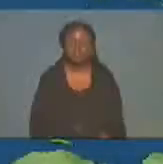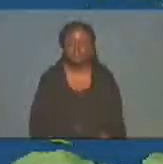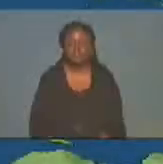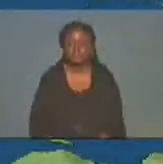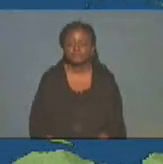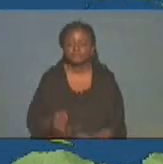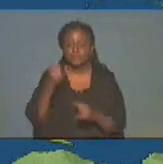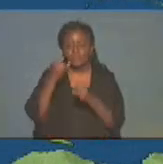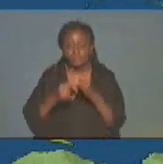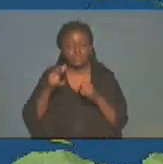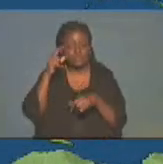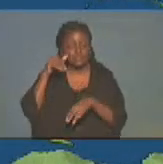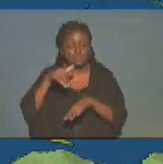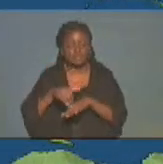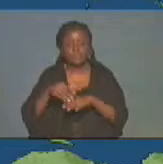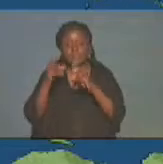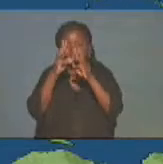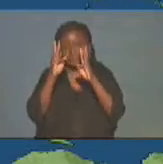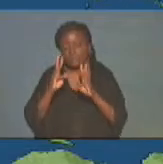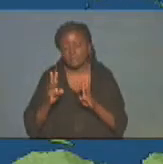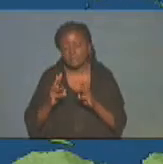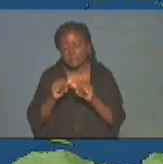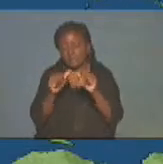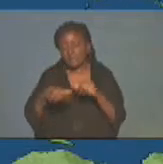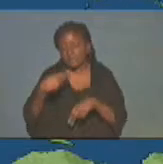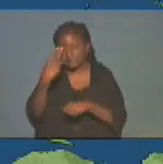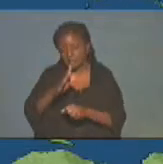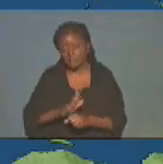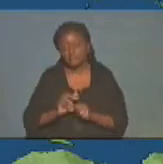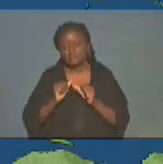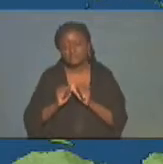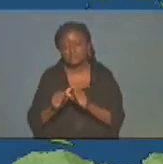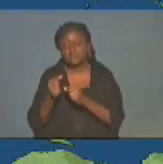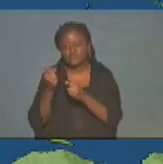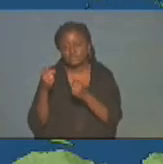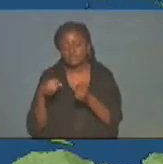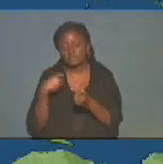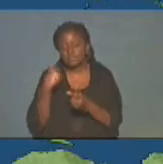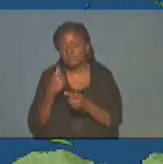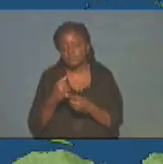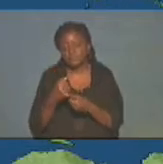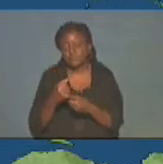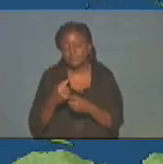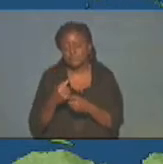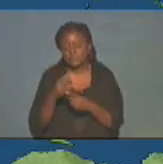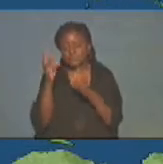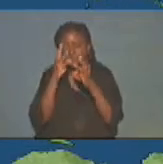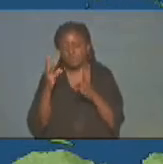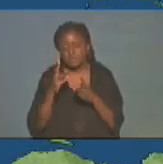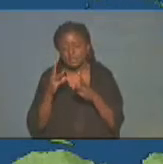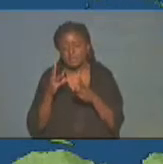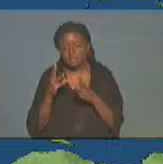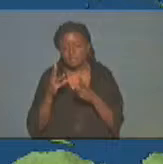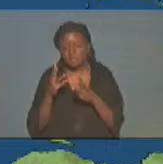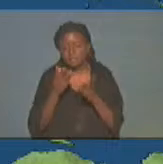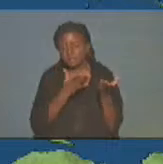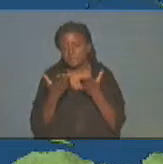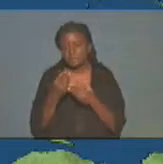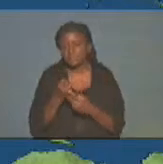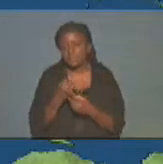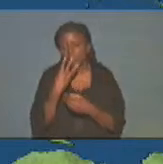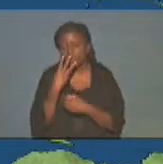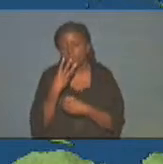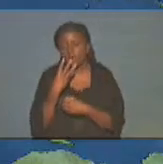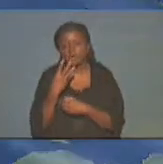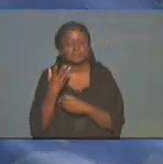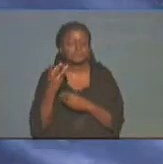In our final look at weather, that area of high pressure will continue to influence our weather over the next several days, rendering some rather warmer days and